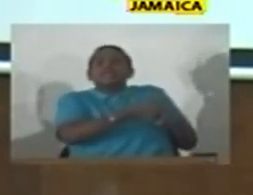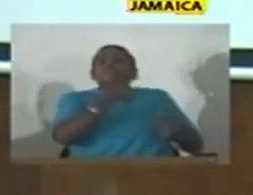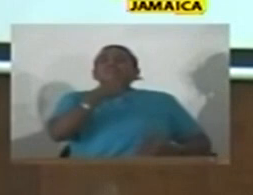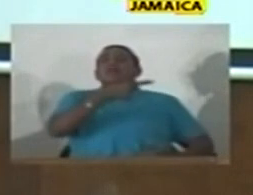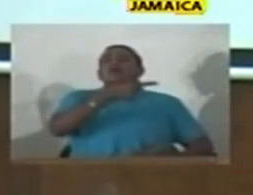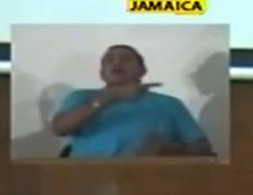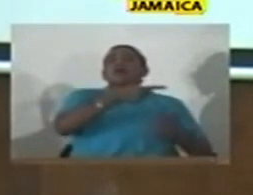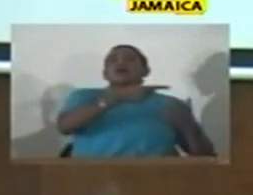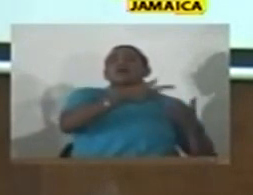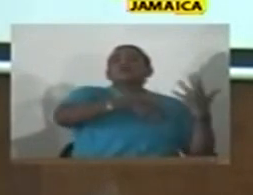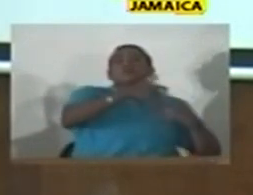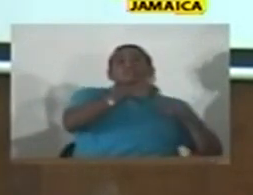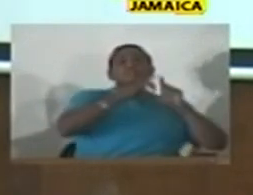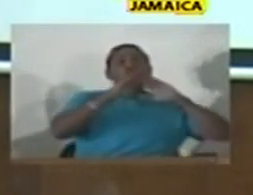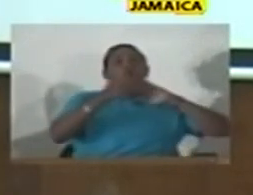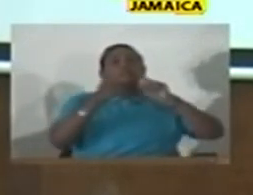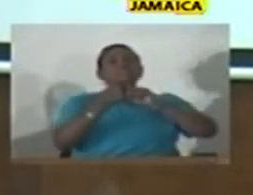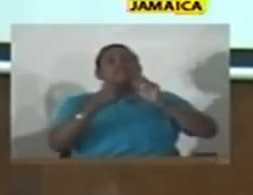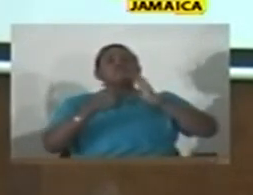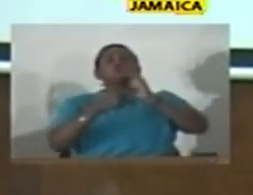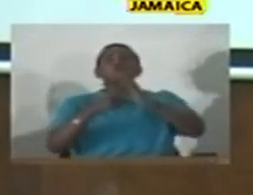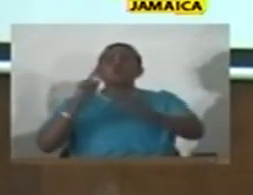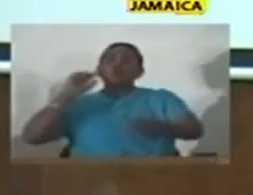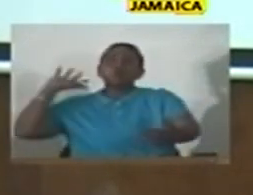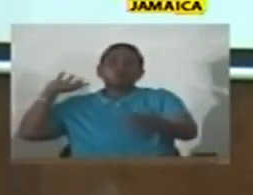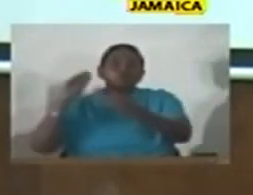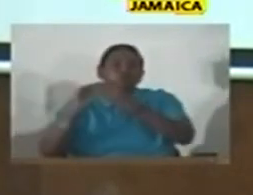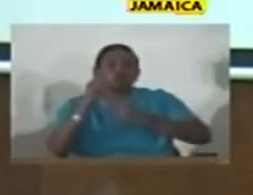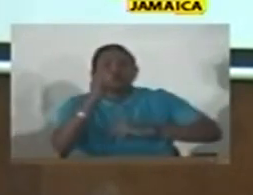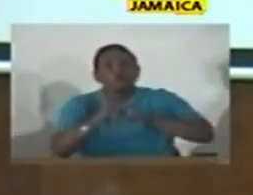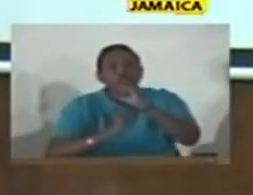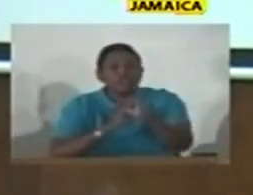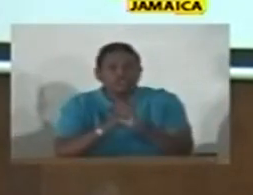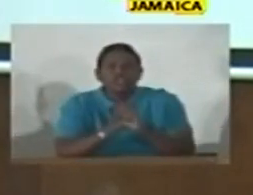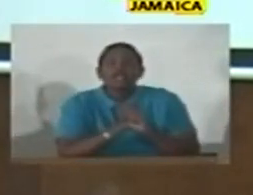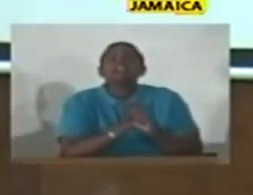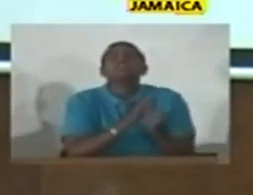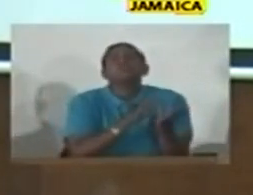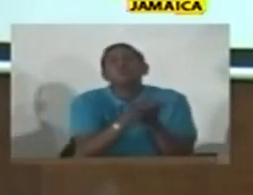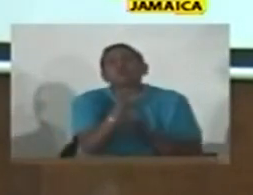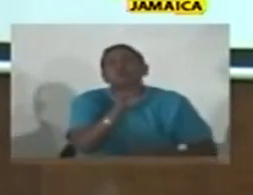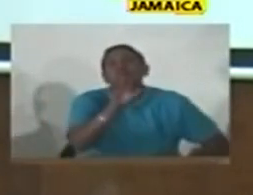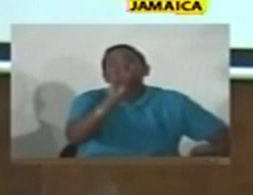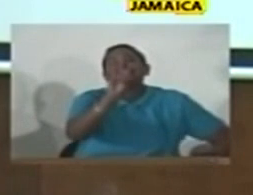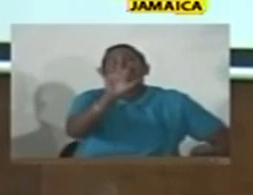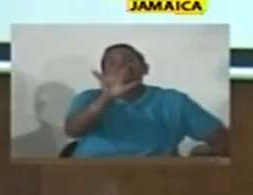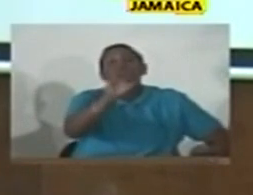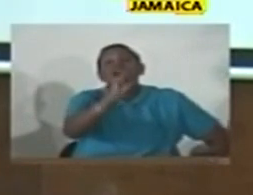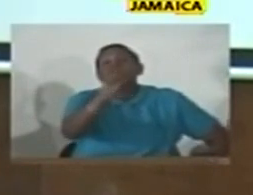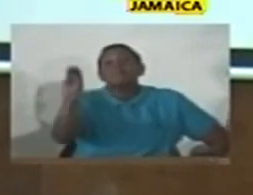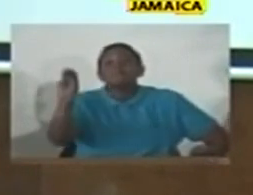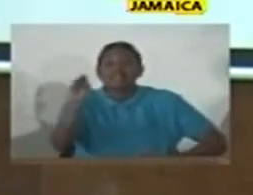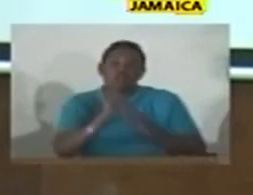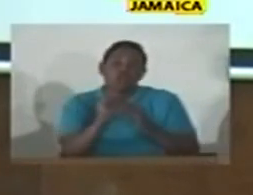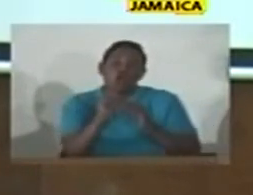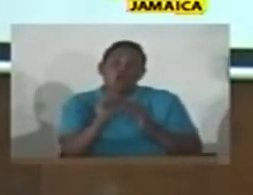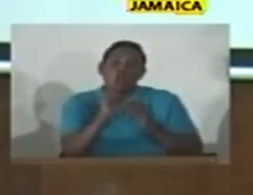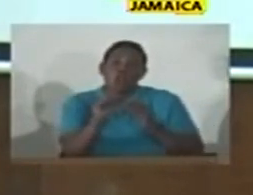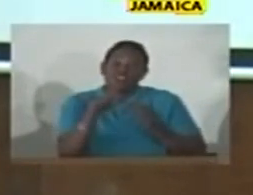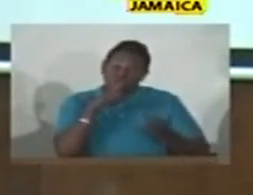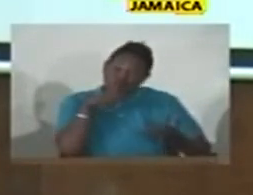of Jamaica, indicates that over the last 2 years, roughly $65 million